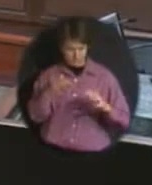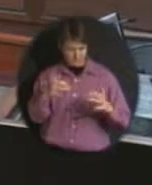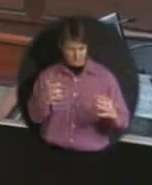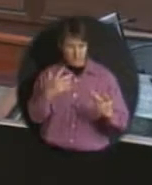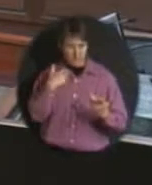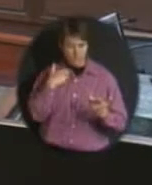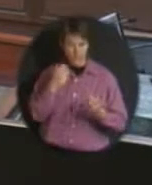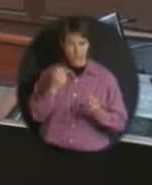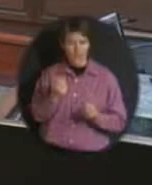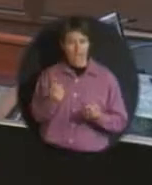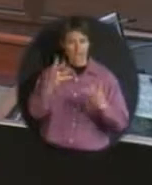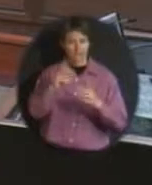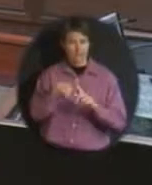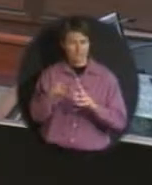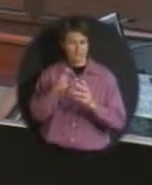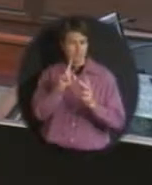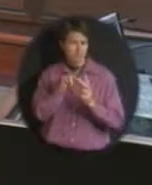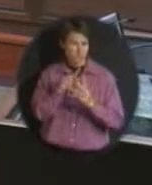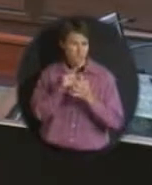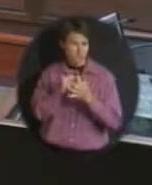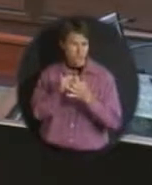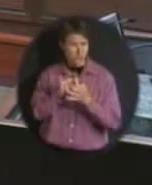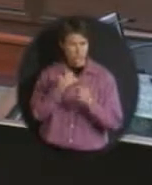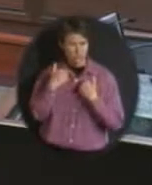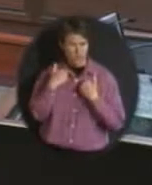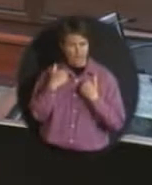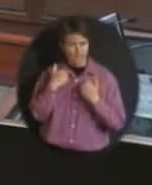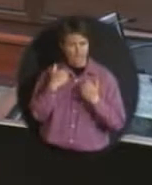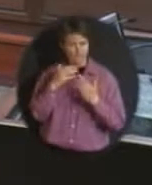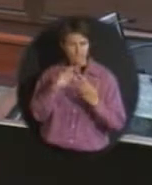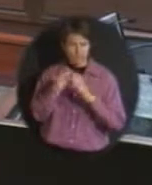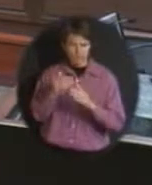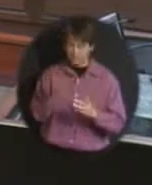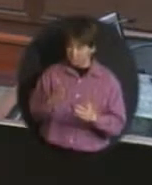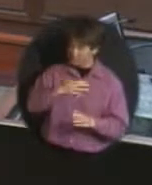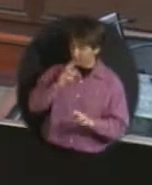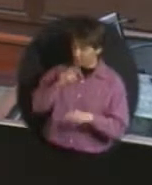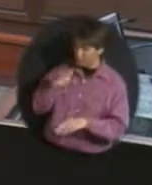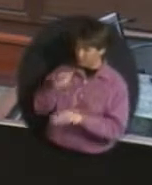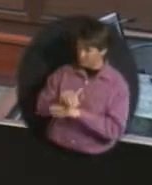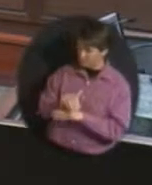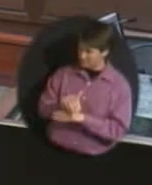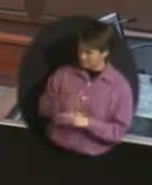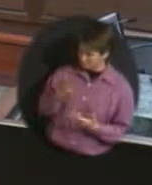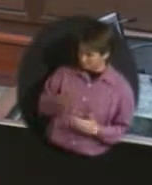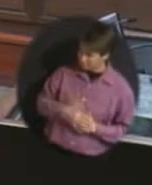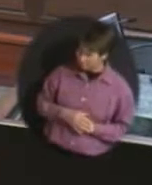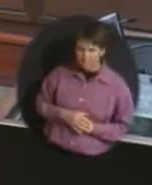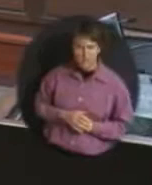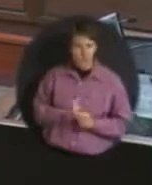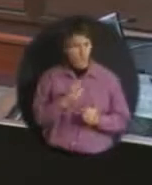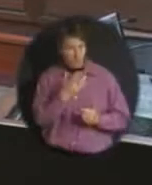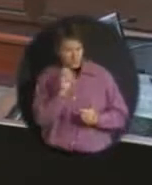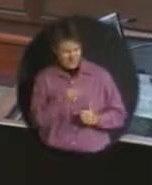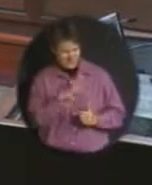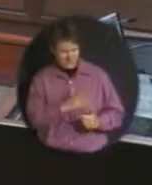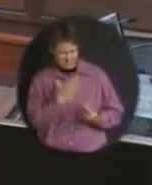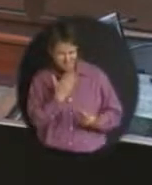partnerships that we have within the community, which are numerous. In my report tonight. Oh, okay. Very good.